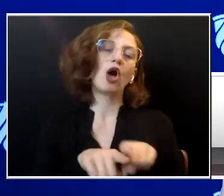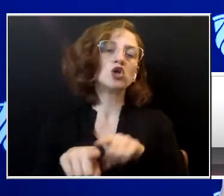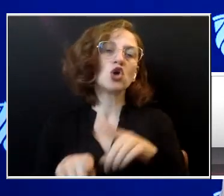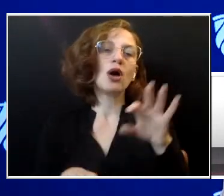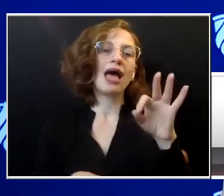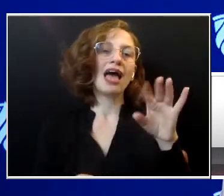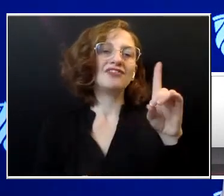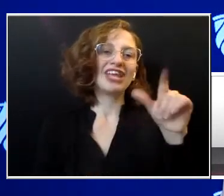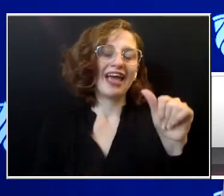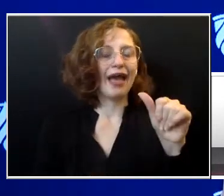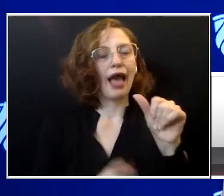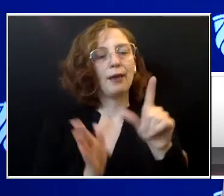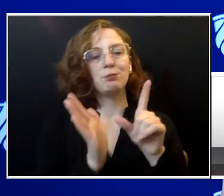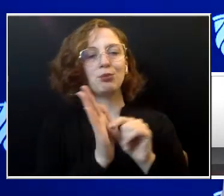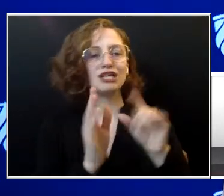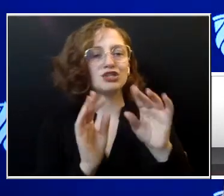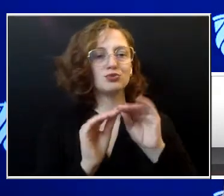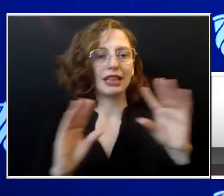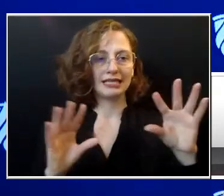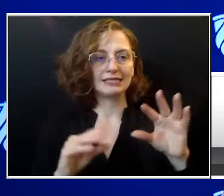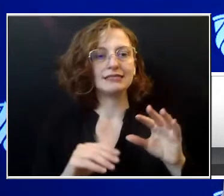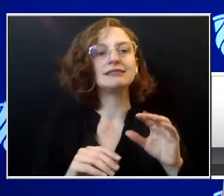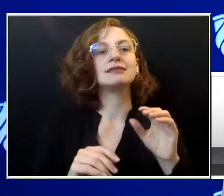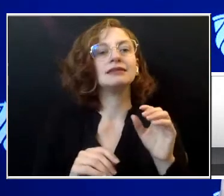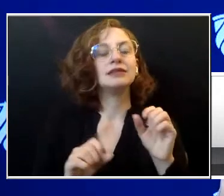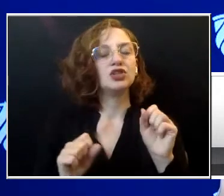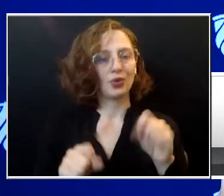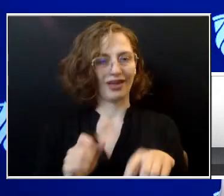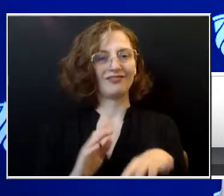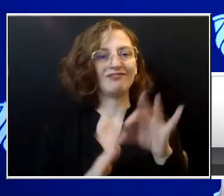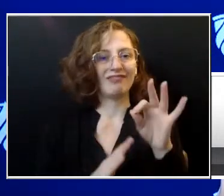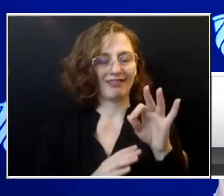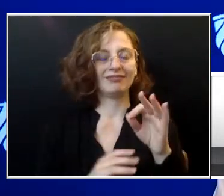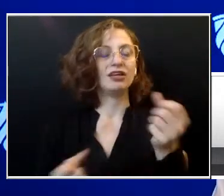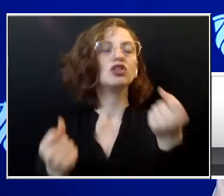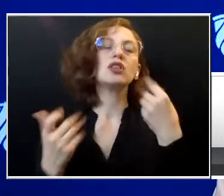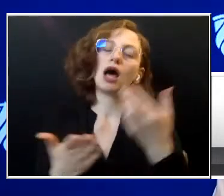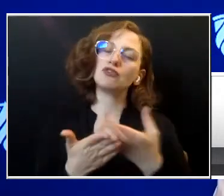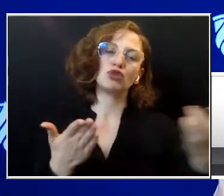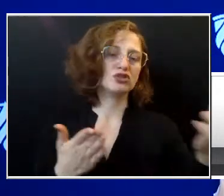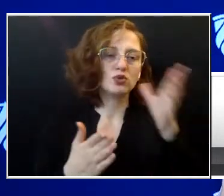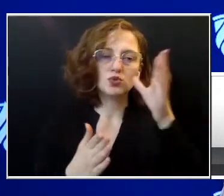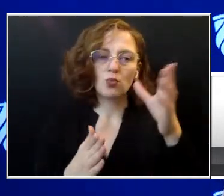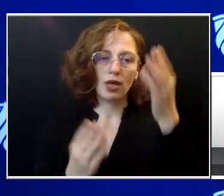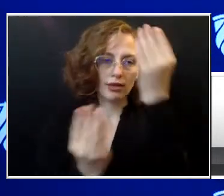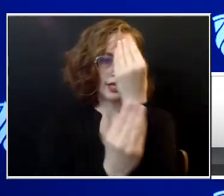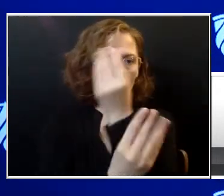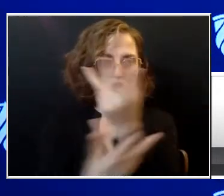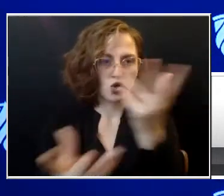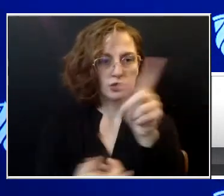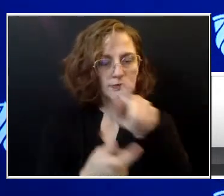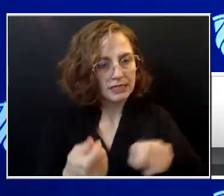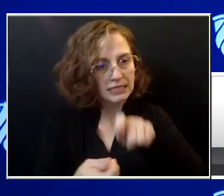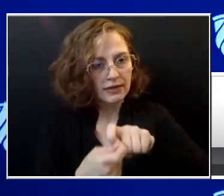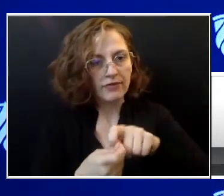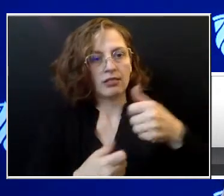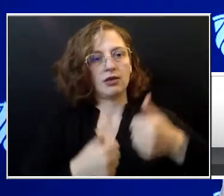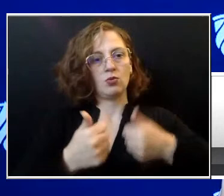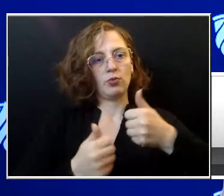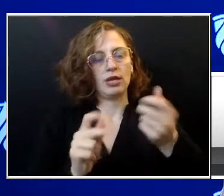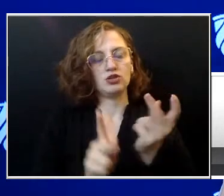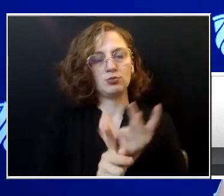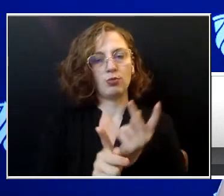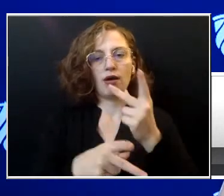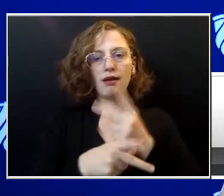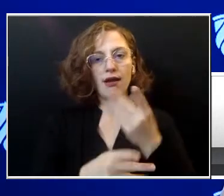many sources where you can look to see exactly what products from those companies there are that could be